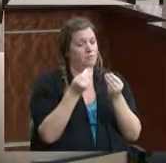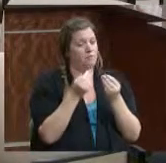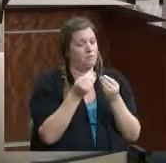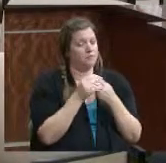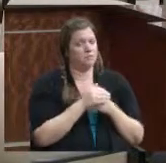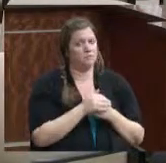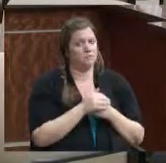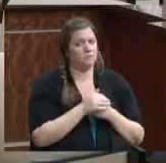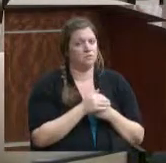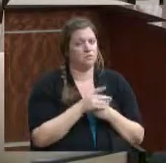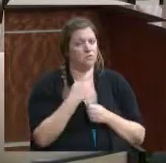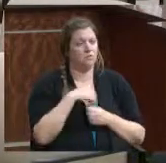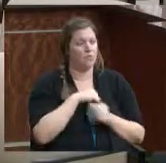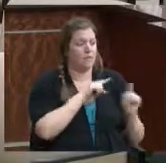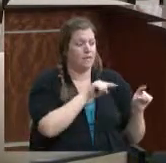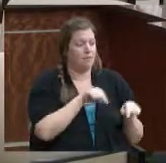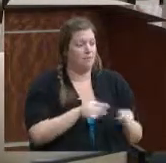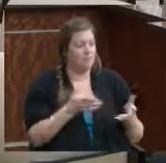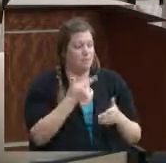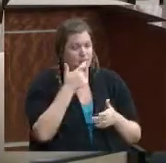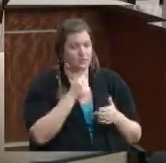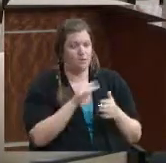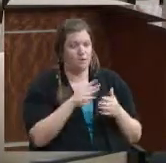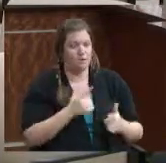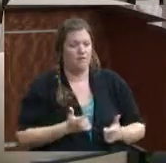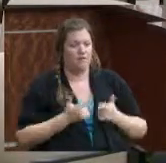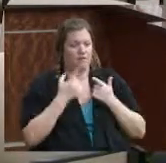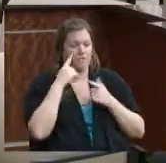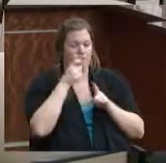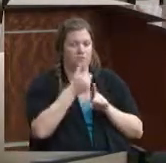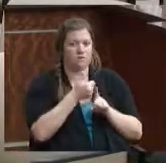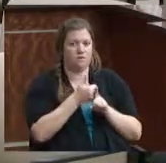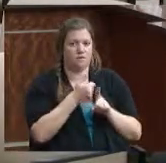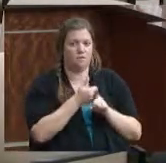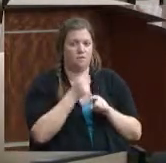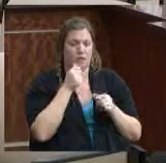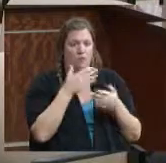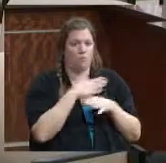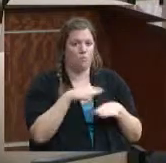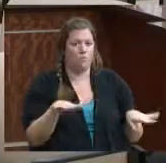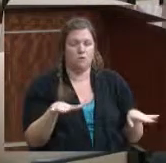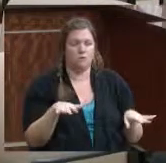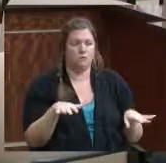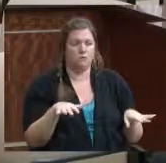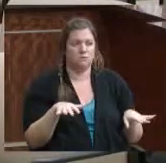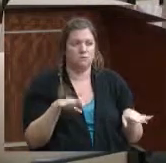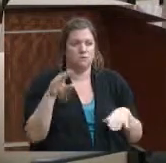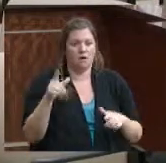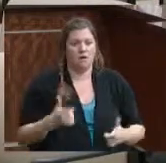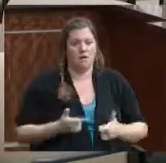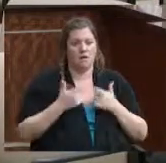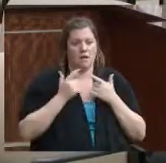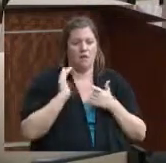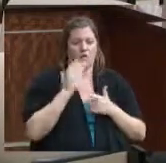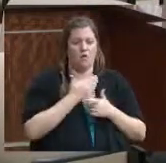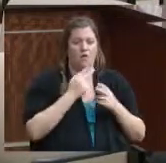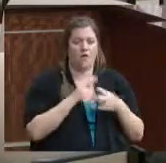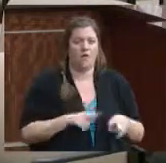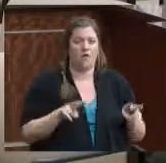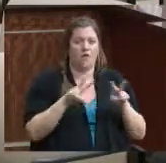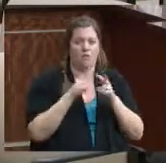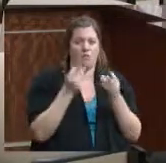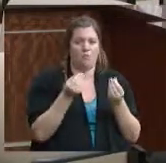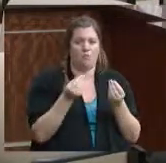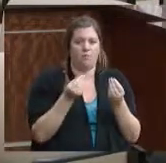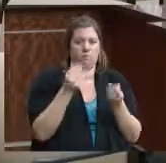properties. We came here because we wanted to have a life for ourselves, and we don't want that those our lives and our values to our